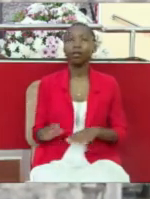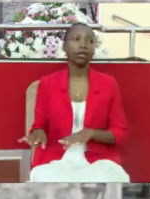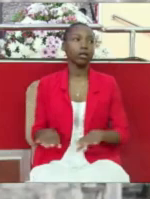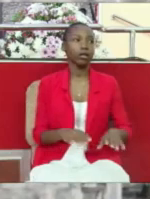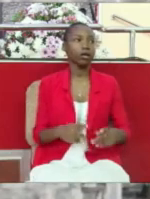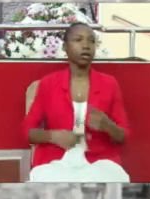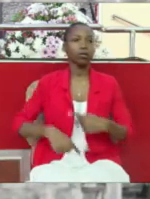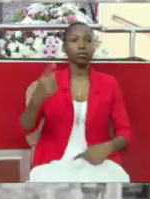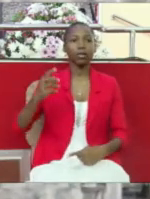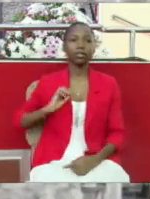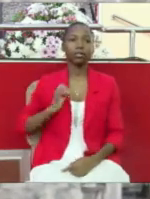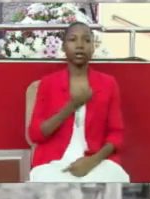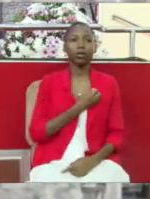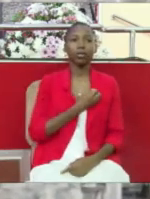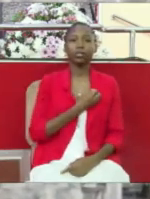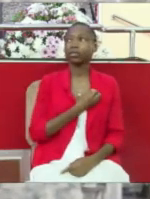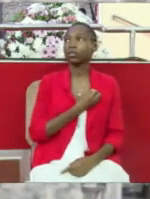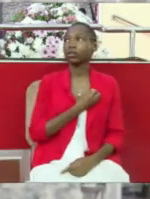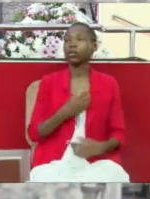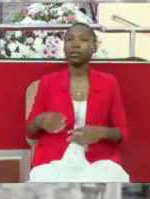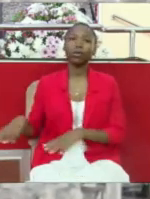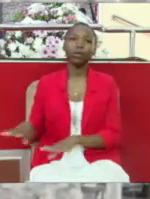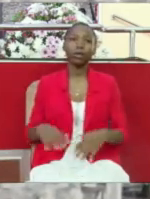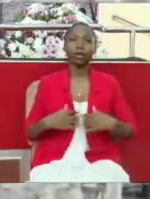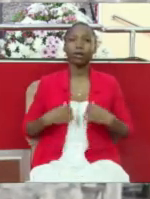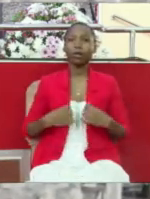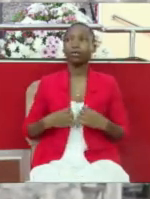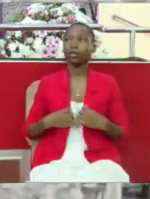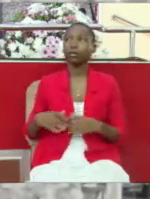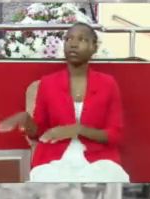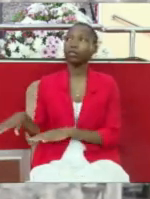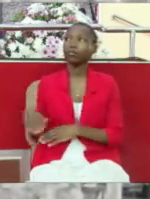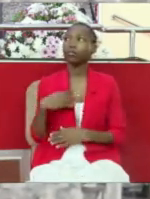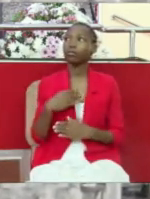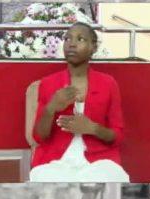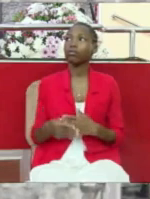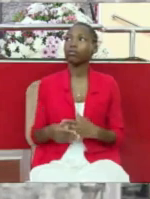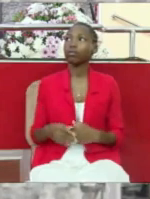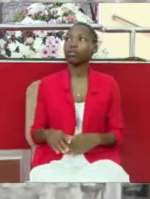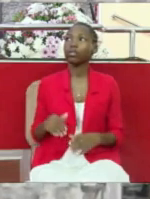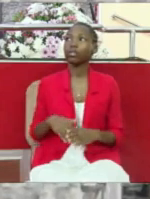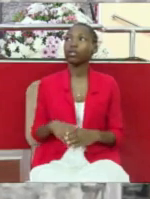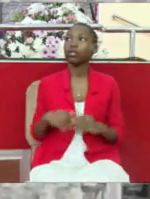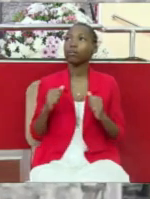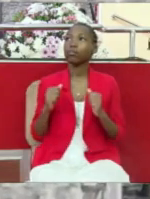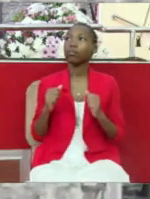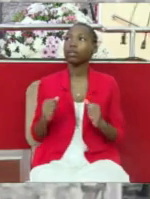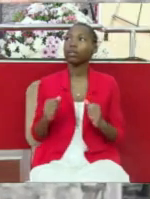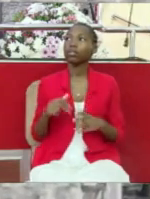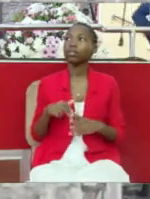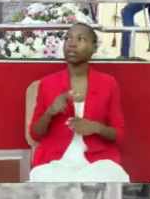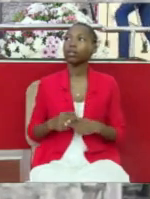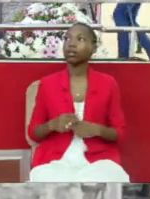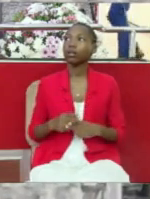Tunataka kujitoa kwako. We want to lay our clocks before you. Tunataka tuweke mbele nguo zako. In the mighty name of Jesus. Katika jina la Yesu. We want you